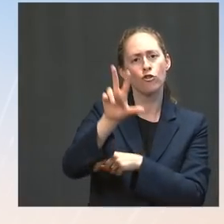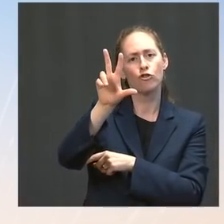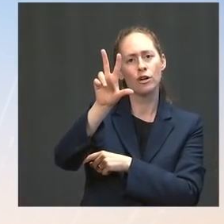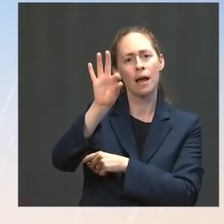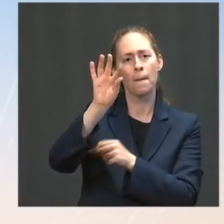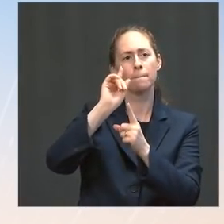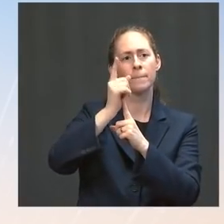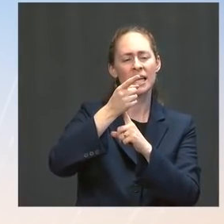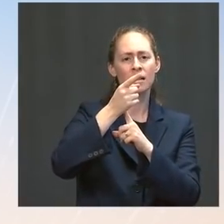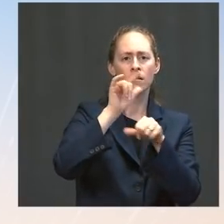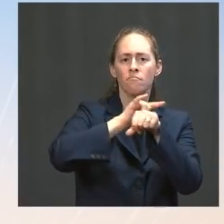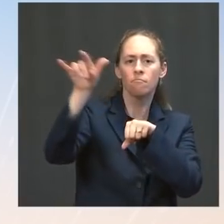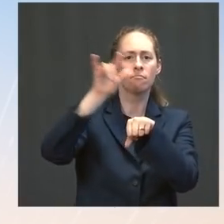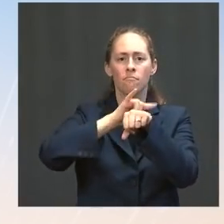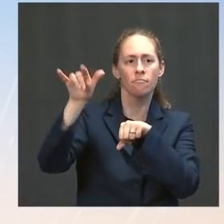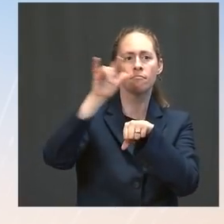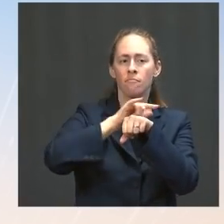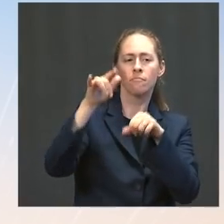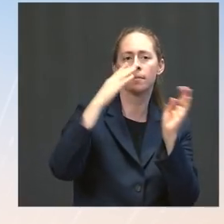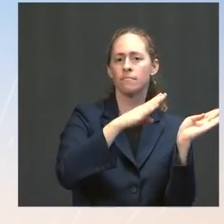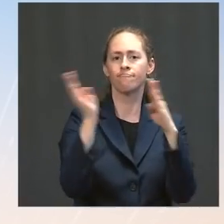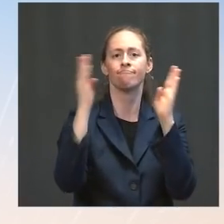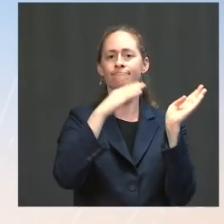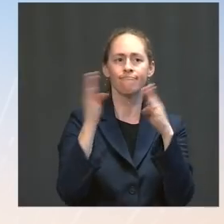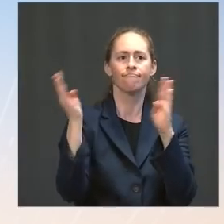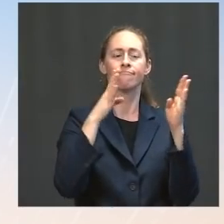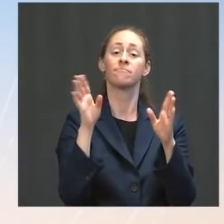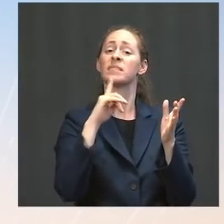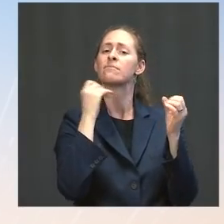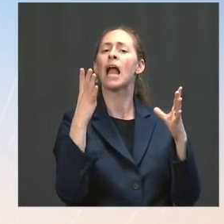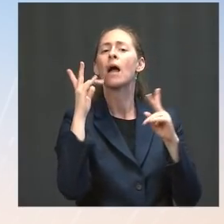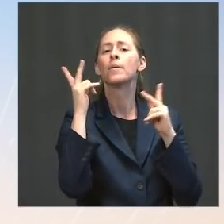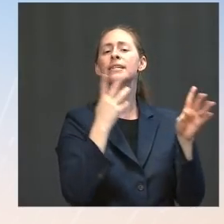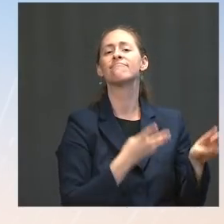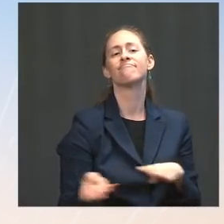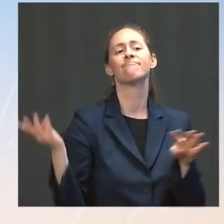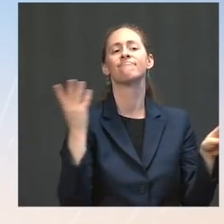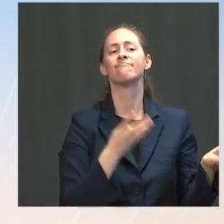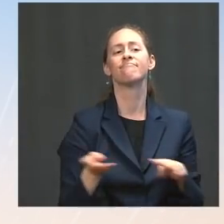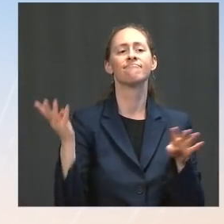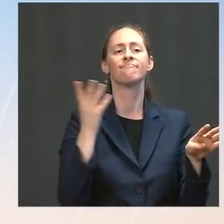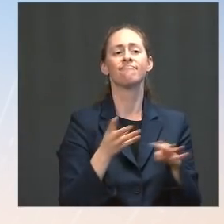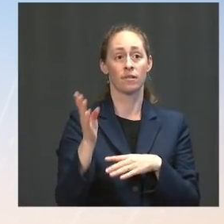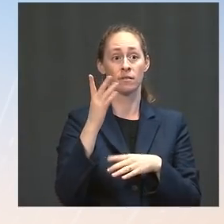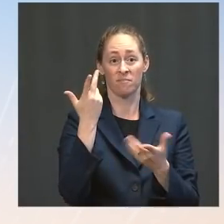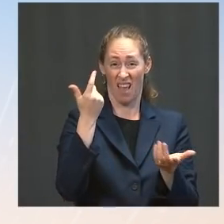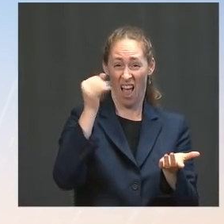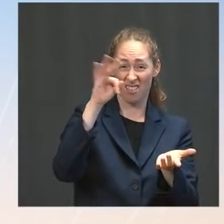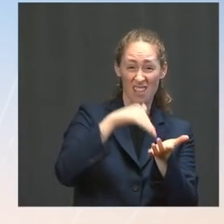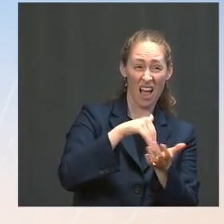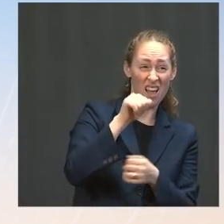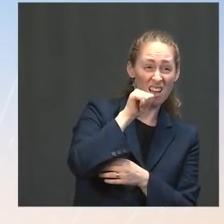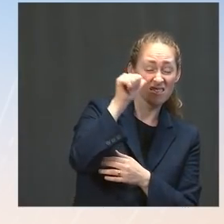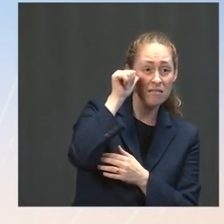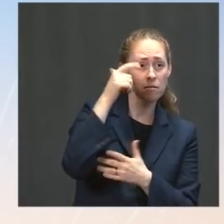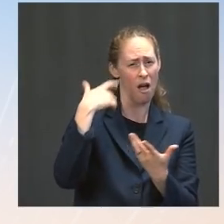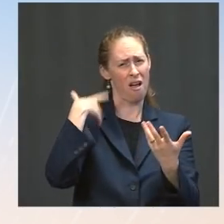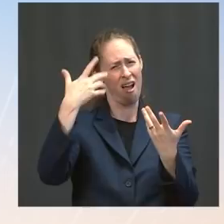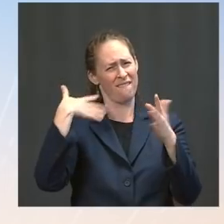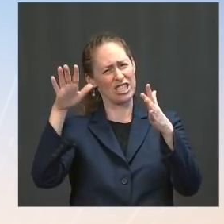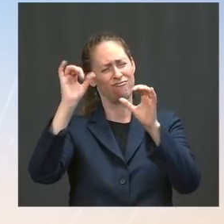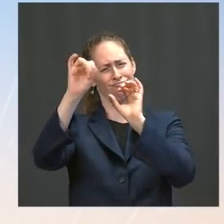is something we have to evaluate each day as well, because putting our servicemen and women at risk is something that weighs heavily